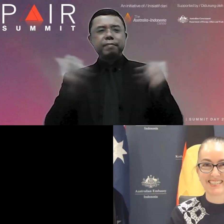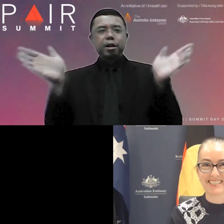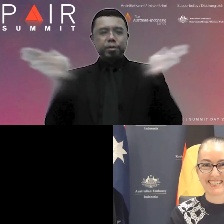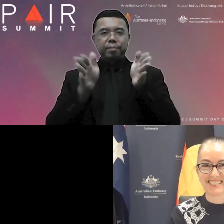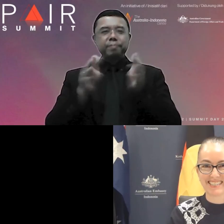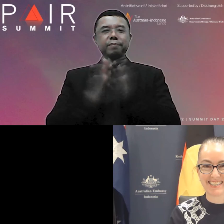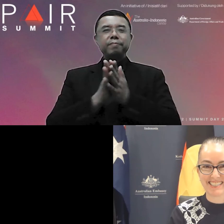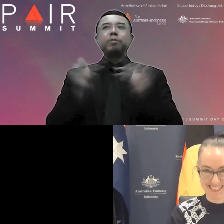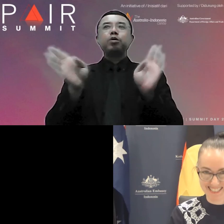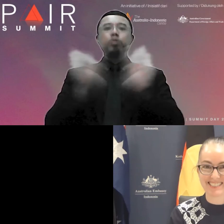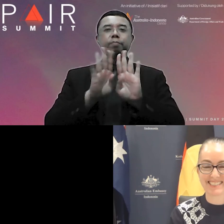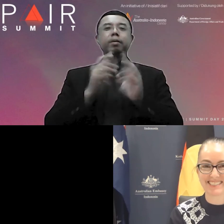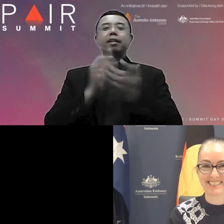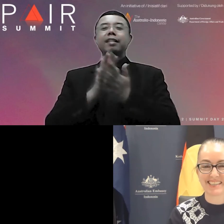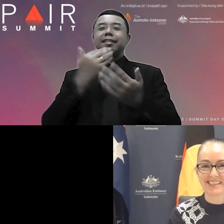time being.